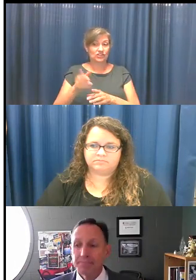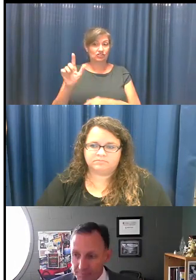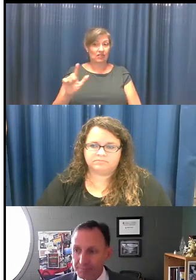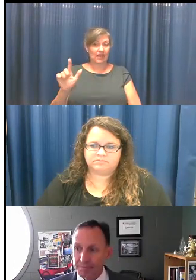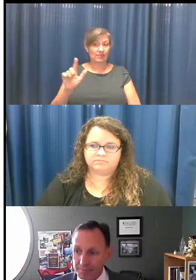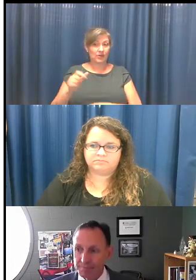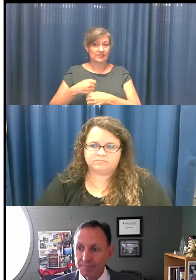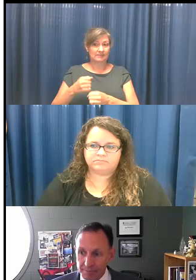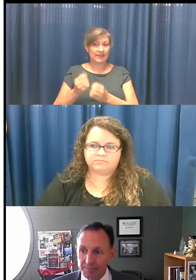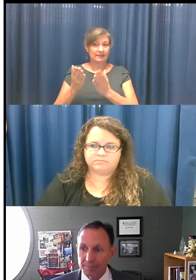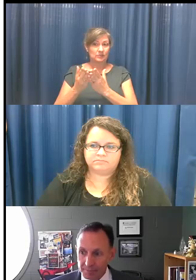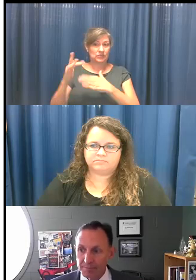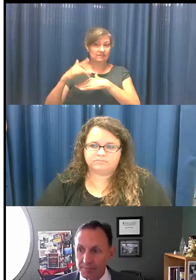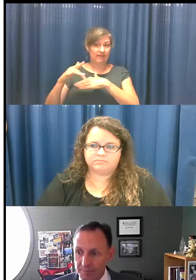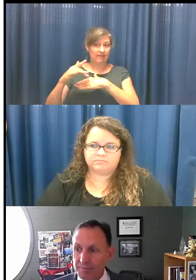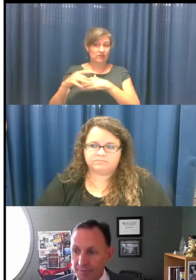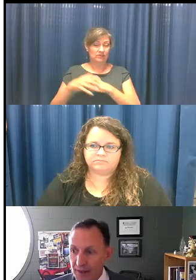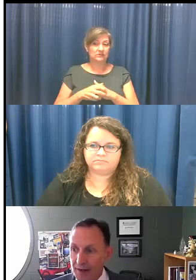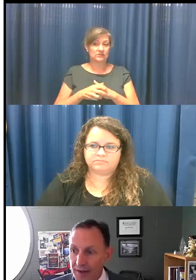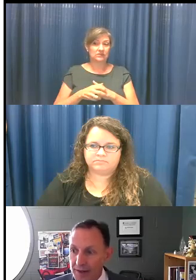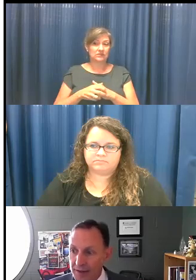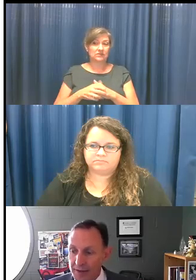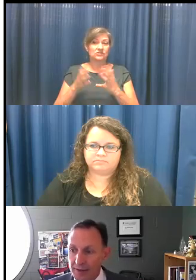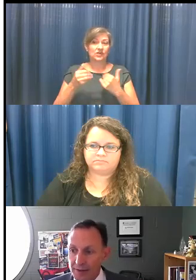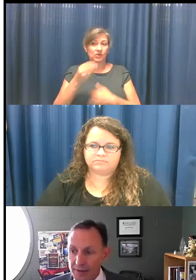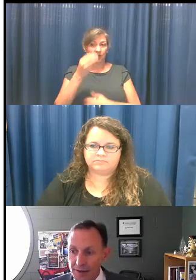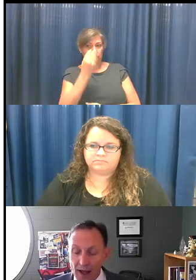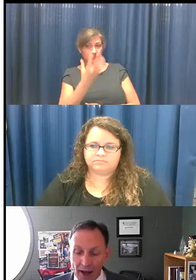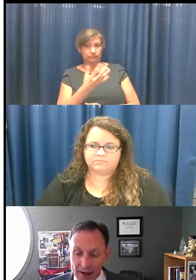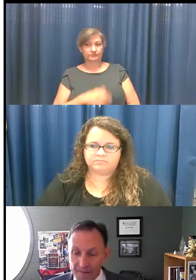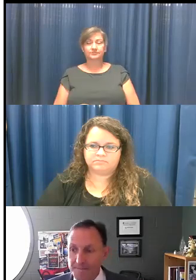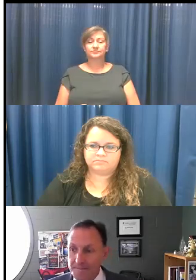make those books available. So I wanted to put that out there.